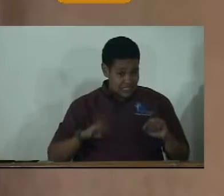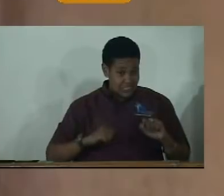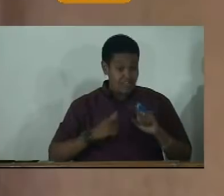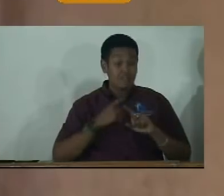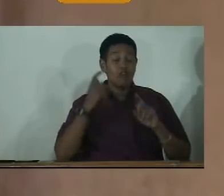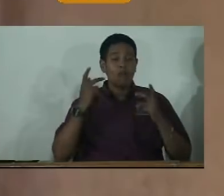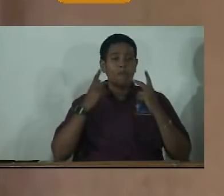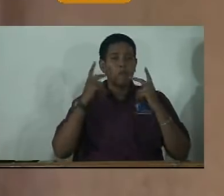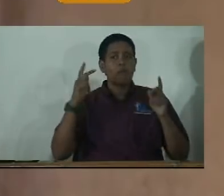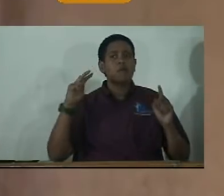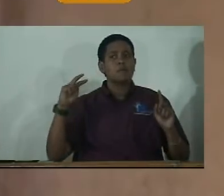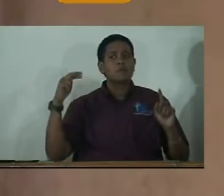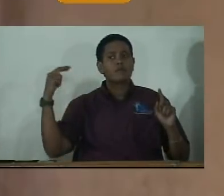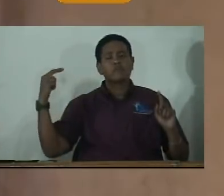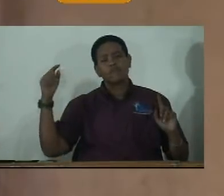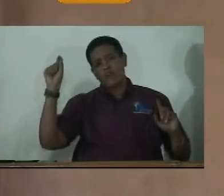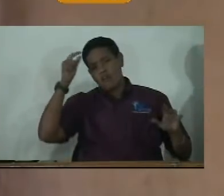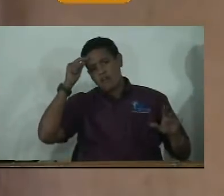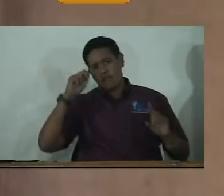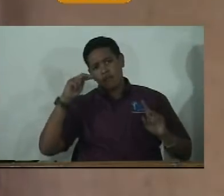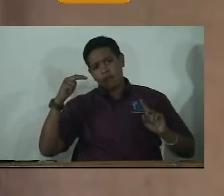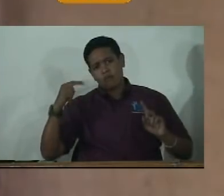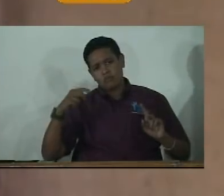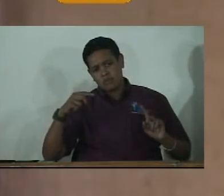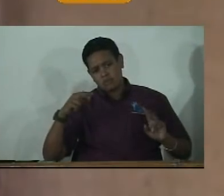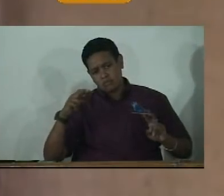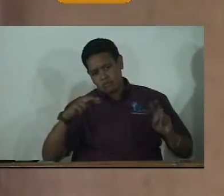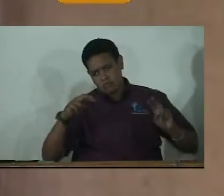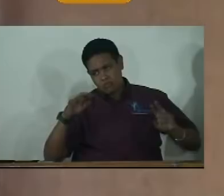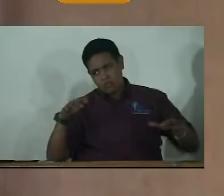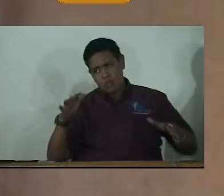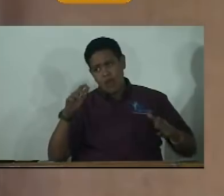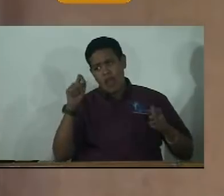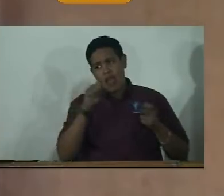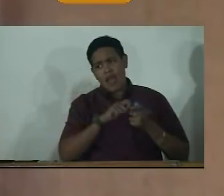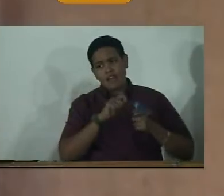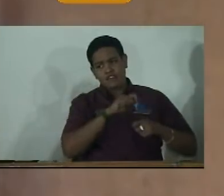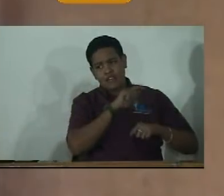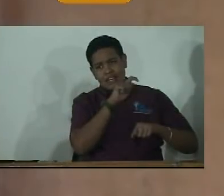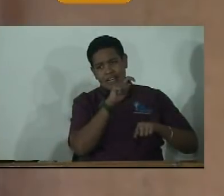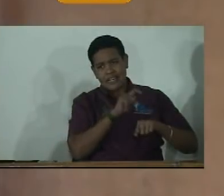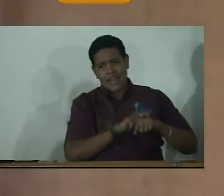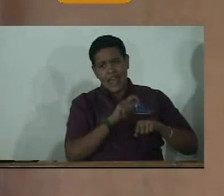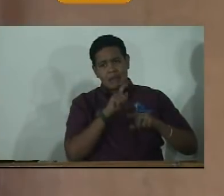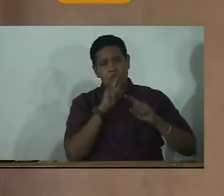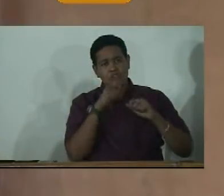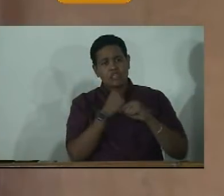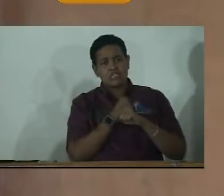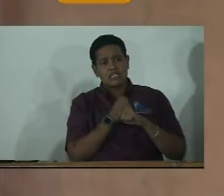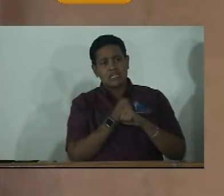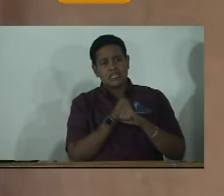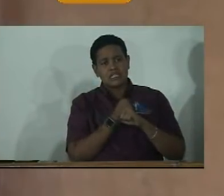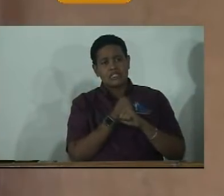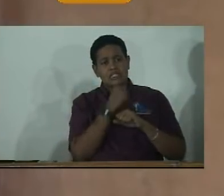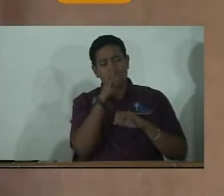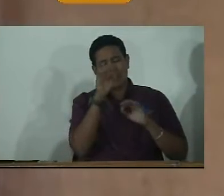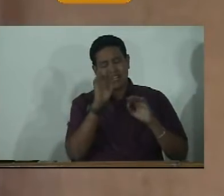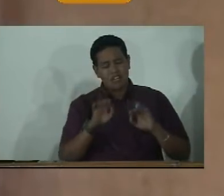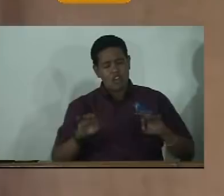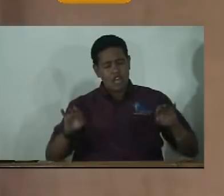public sector point of view, accurate, timely statistics are